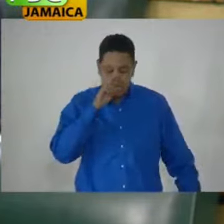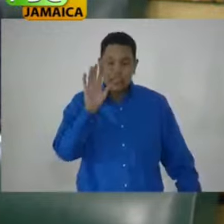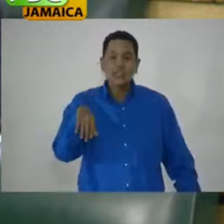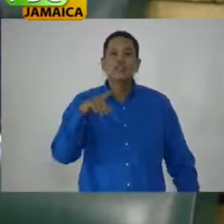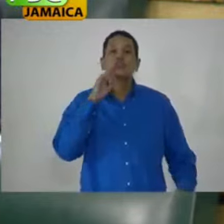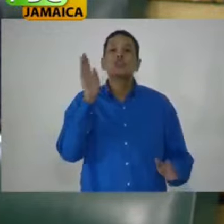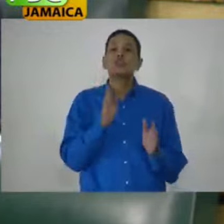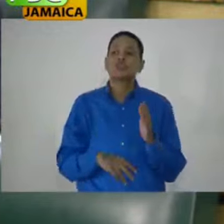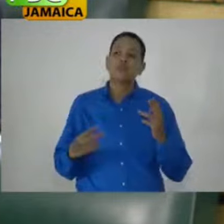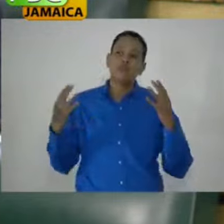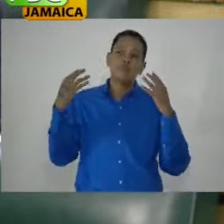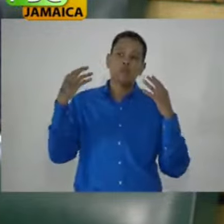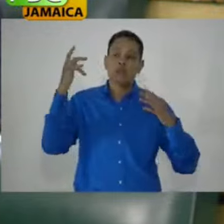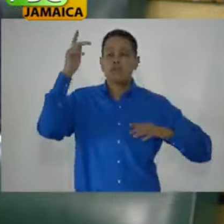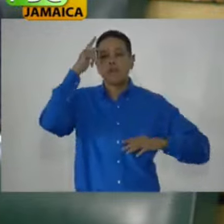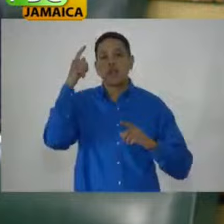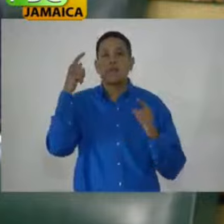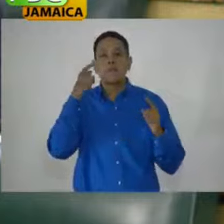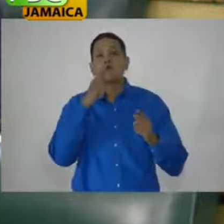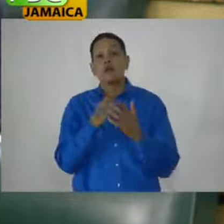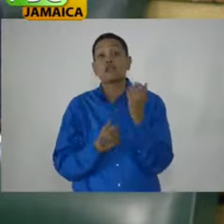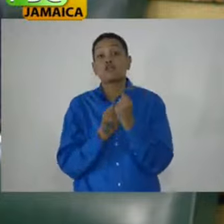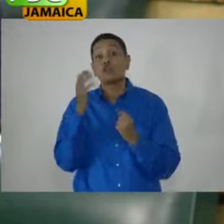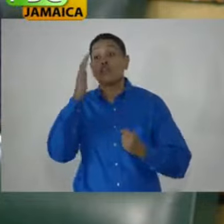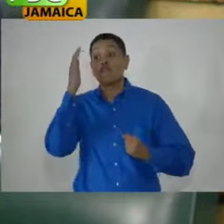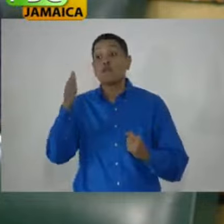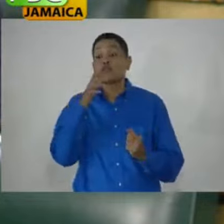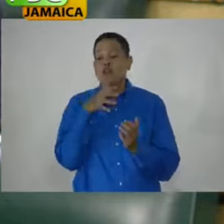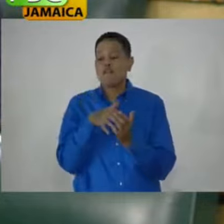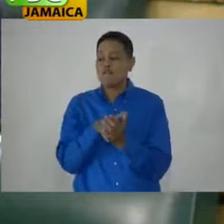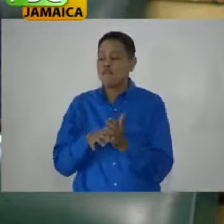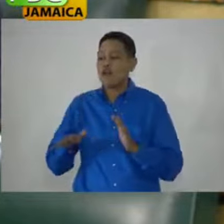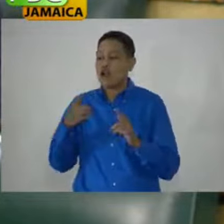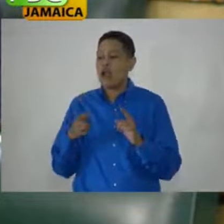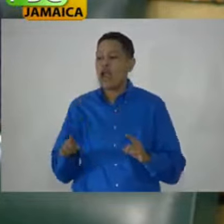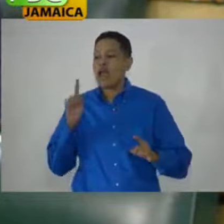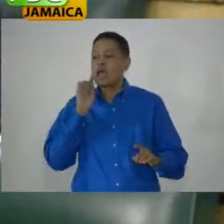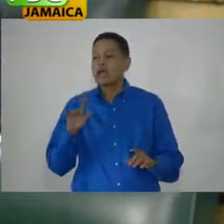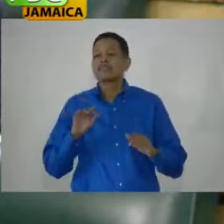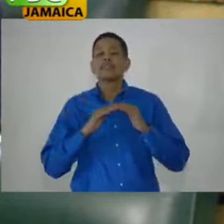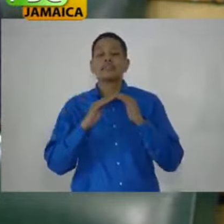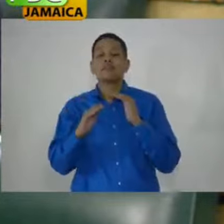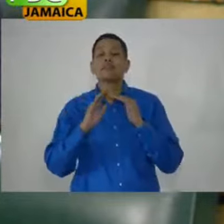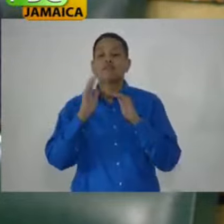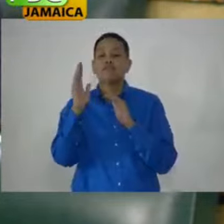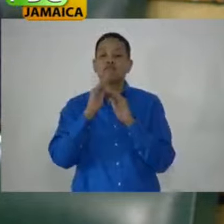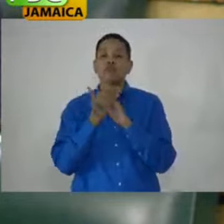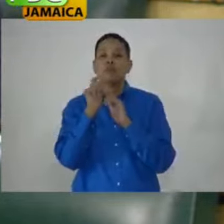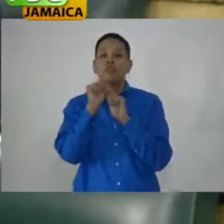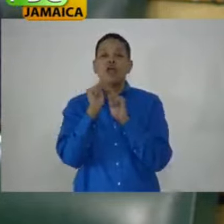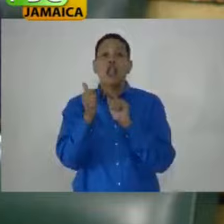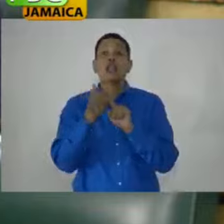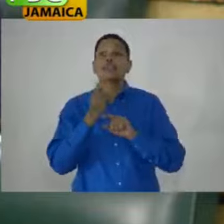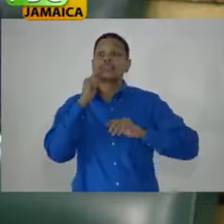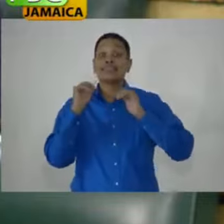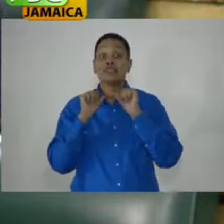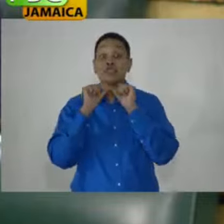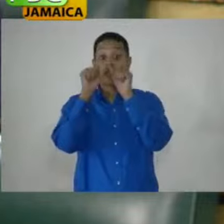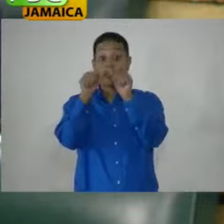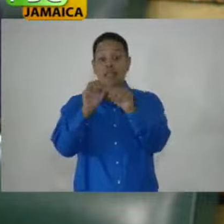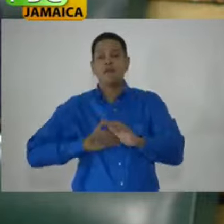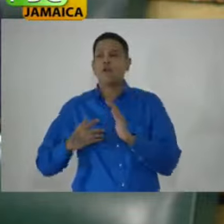cheap political points by entrusting the future of the vulnerable, the continued stability of the Jamaican dollar, the sustainability of our